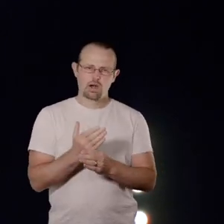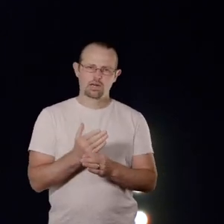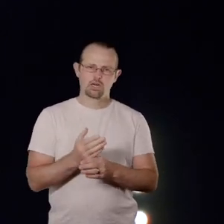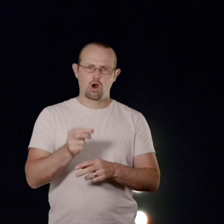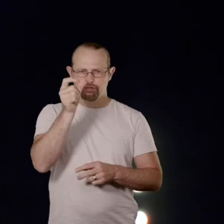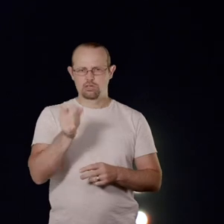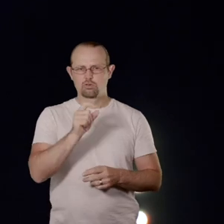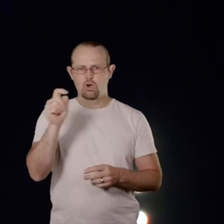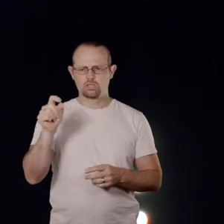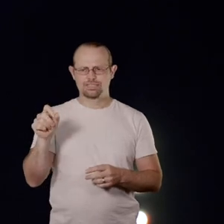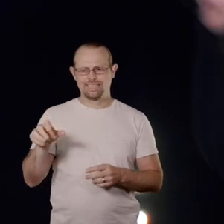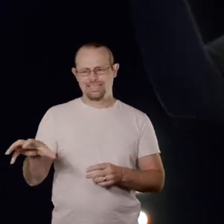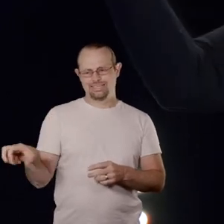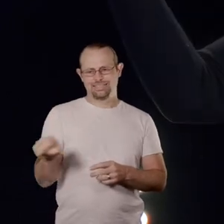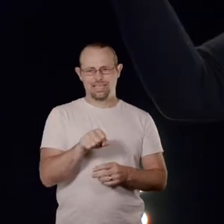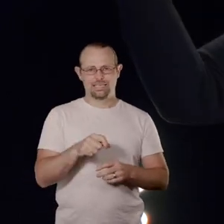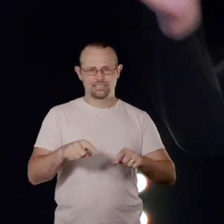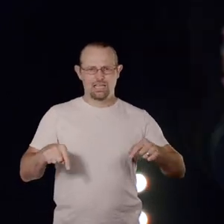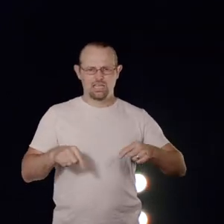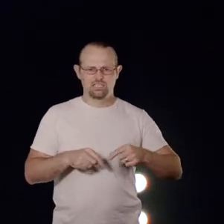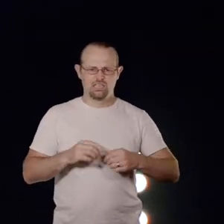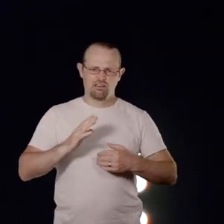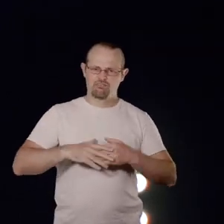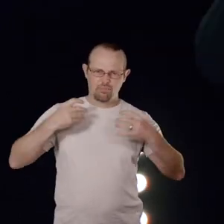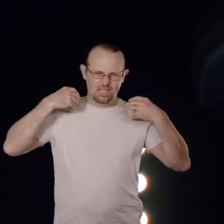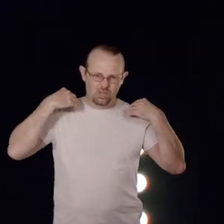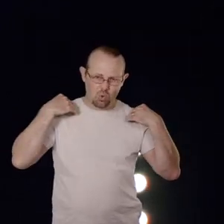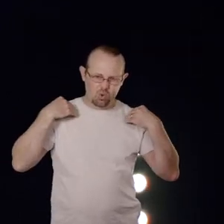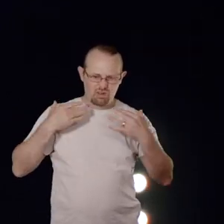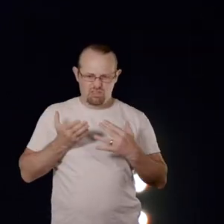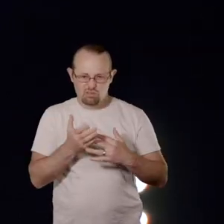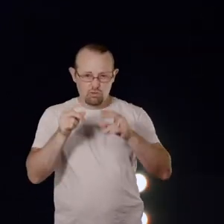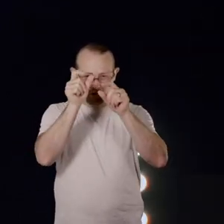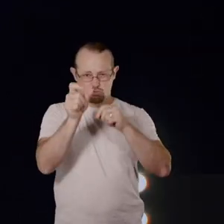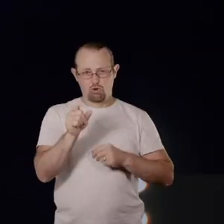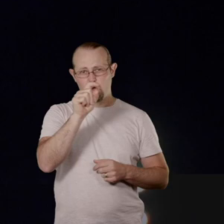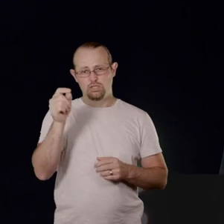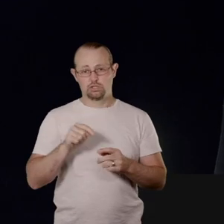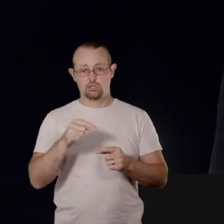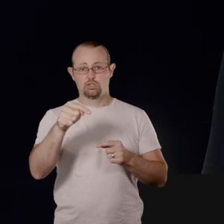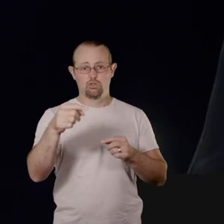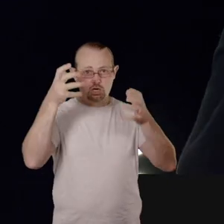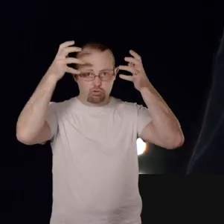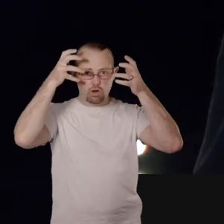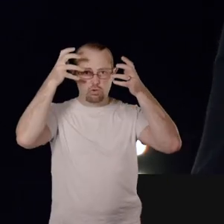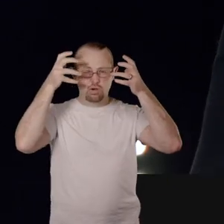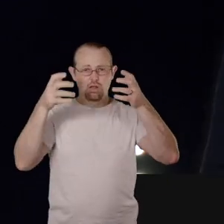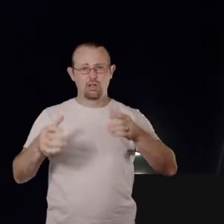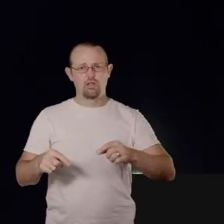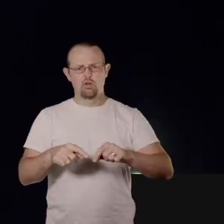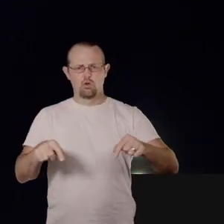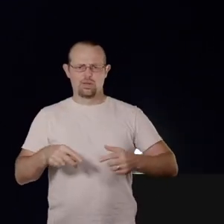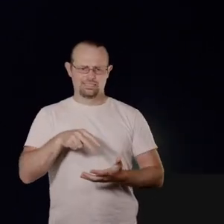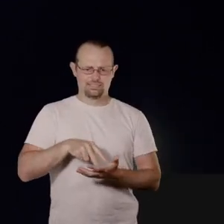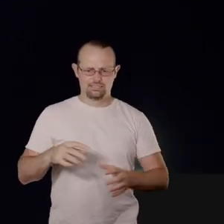the yoke through the cross to the crown. And we do not have to be underneath all of these things in fear. We can stand with